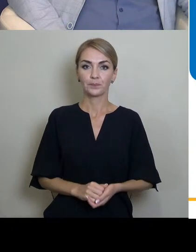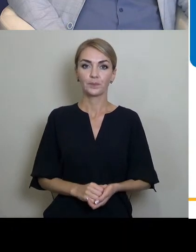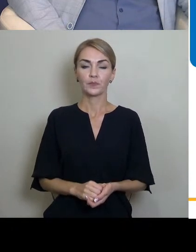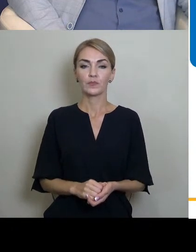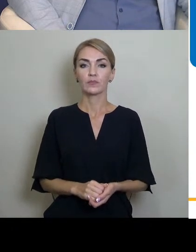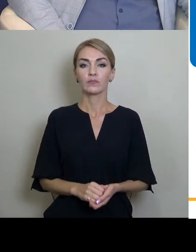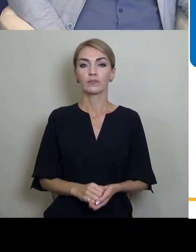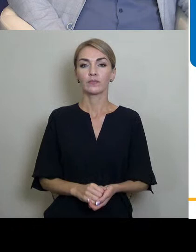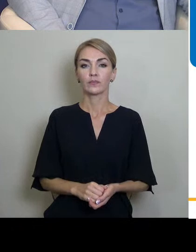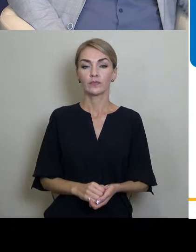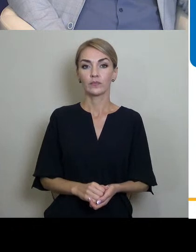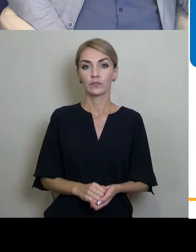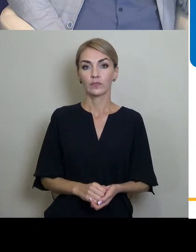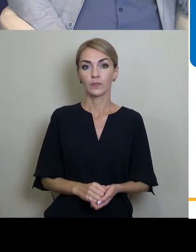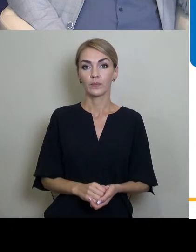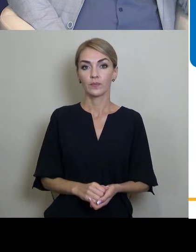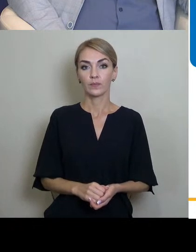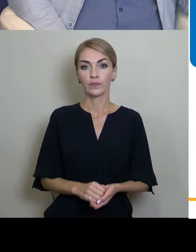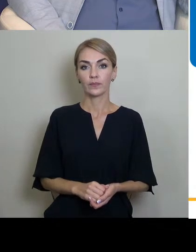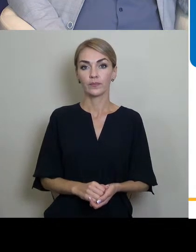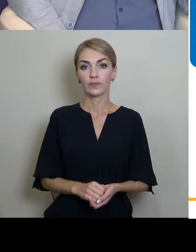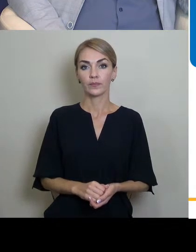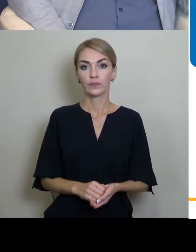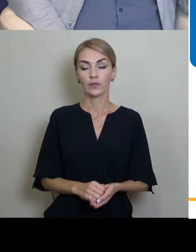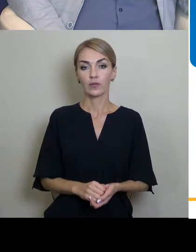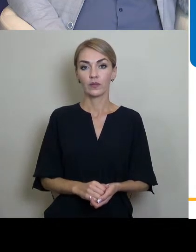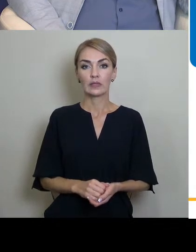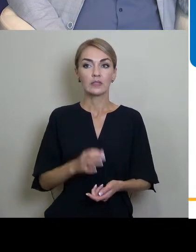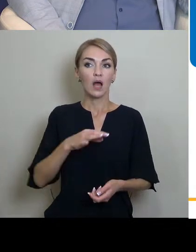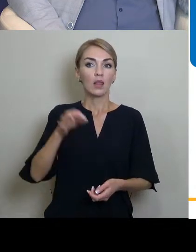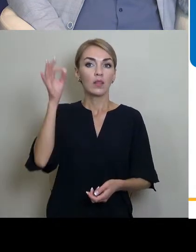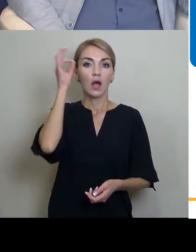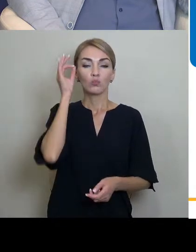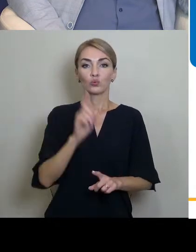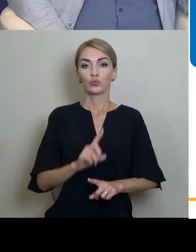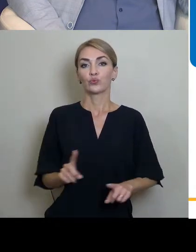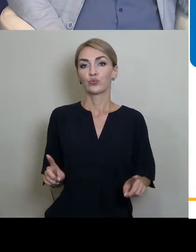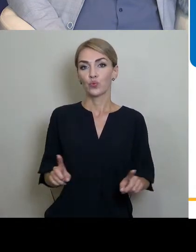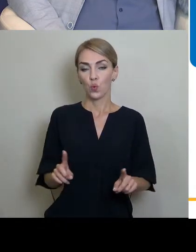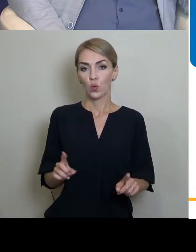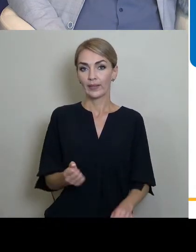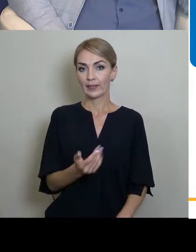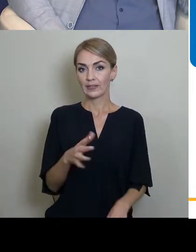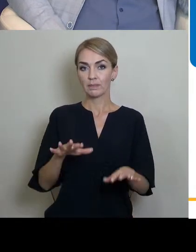constituency. How are they shaped? the number